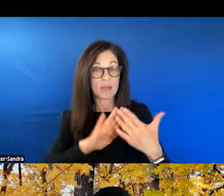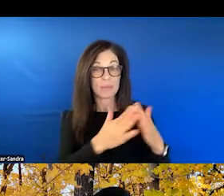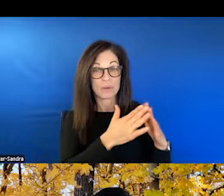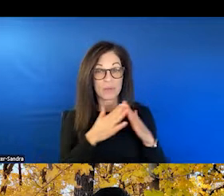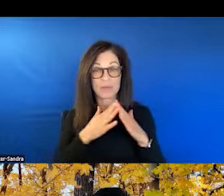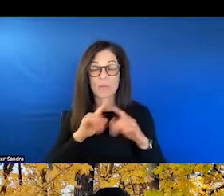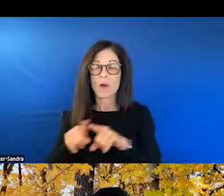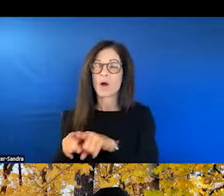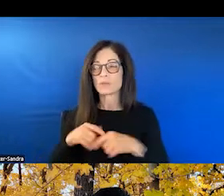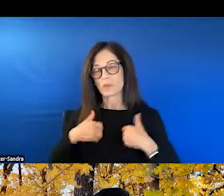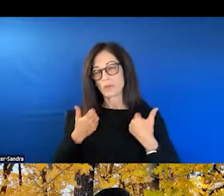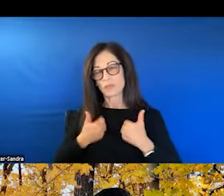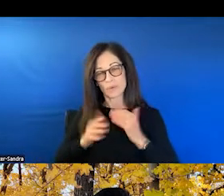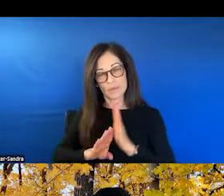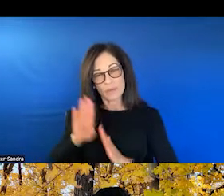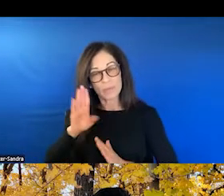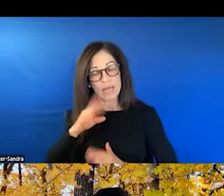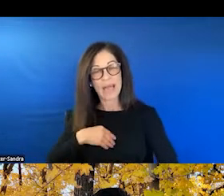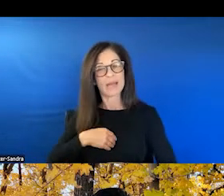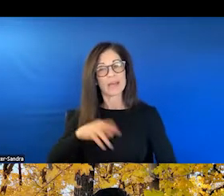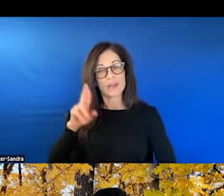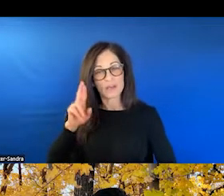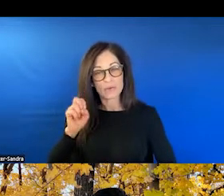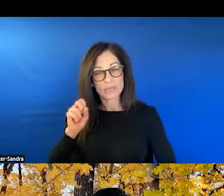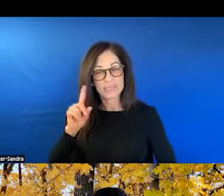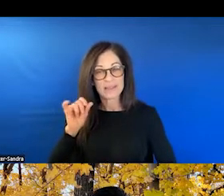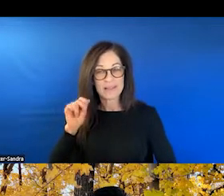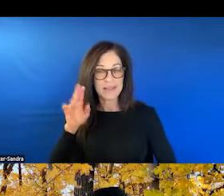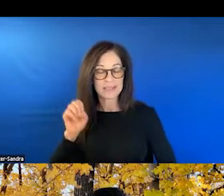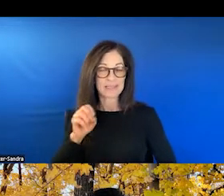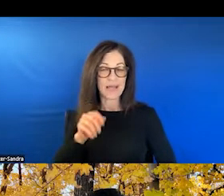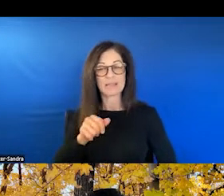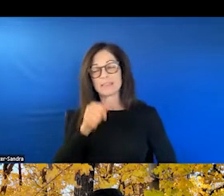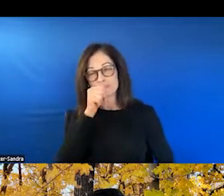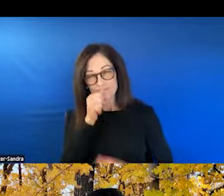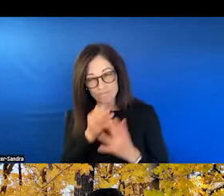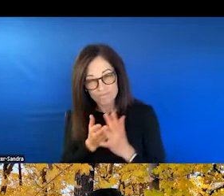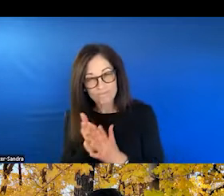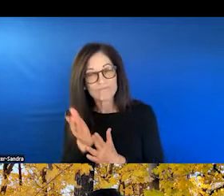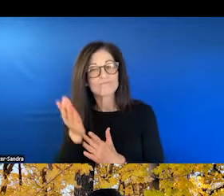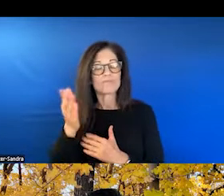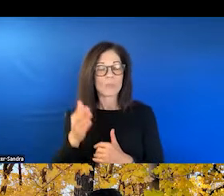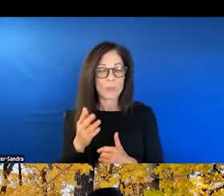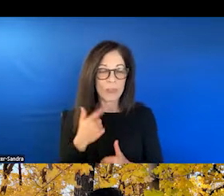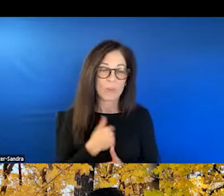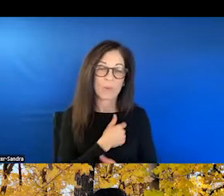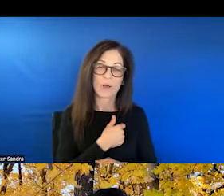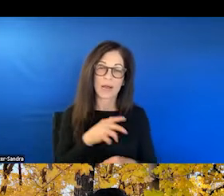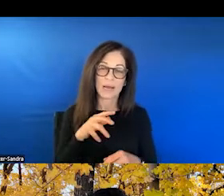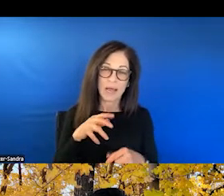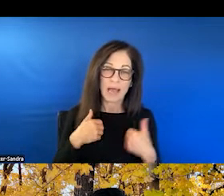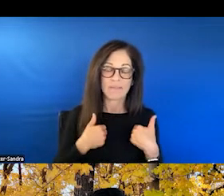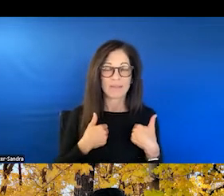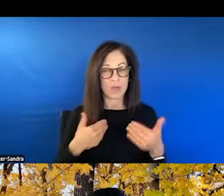lot of the youth development and resilience that was taking place with young people. We were kind of capturing a new kind of eco space